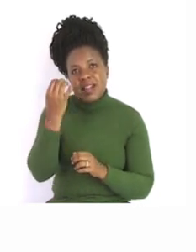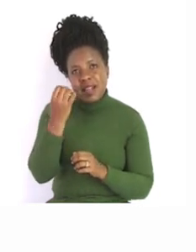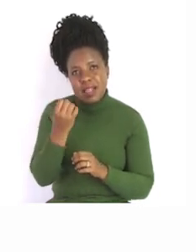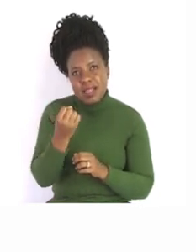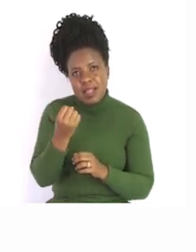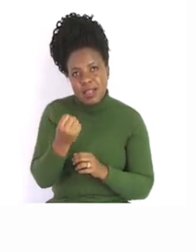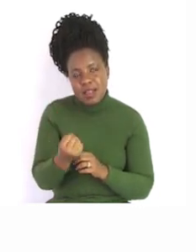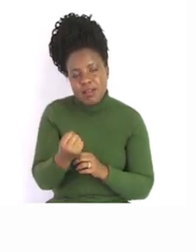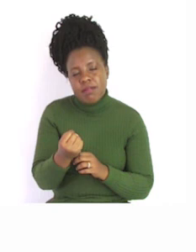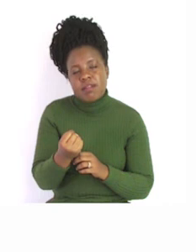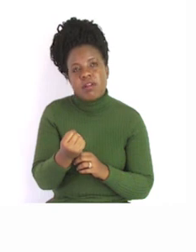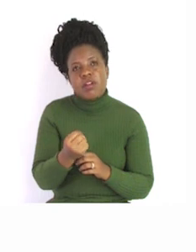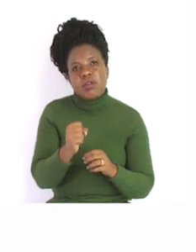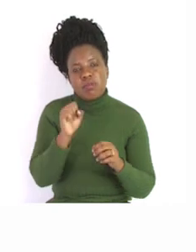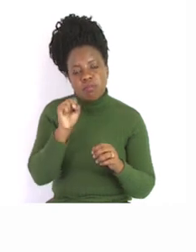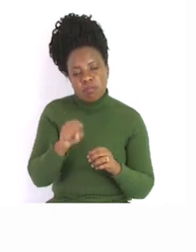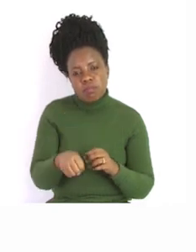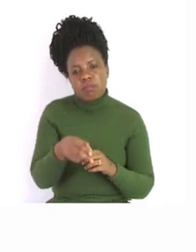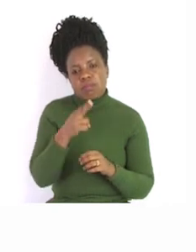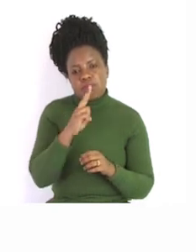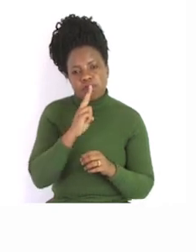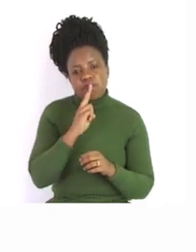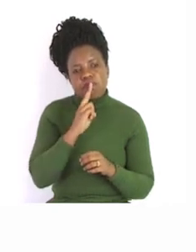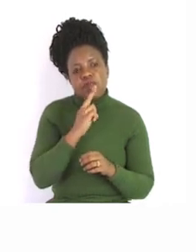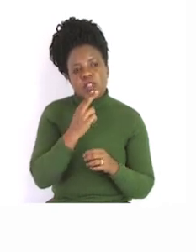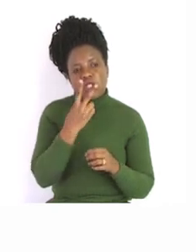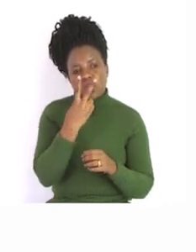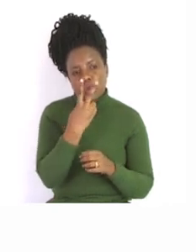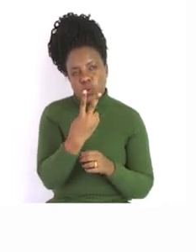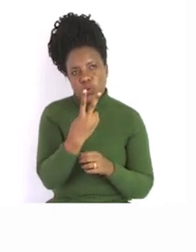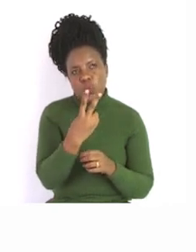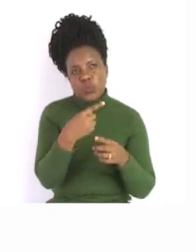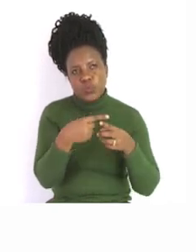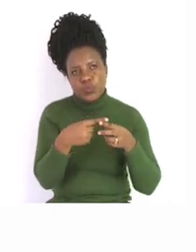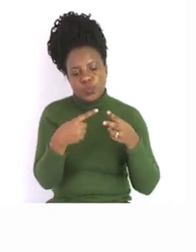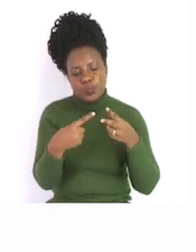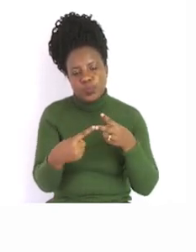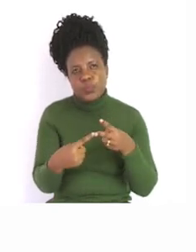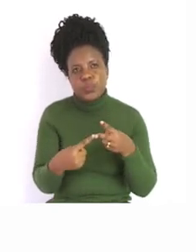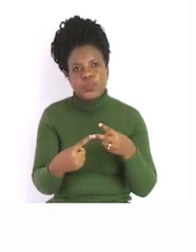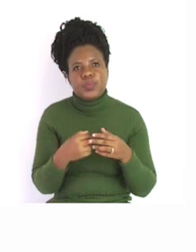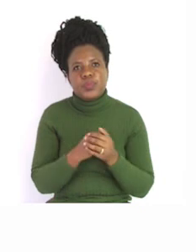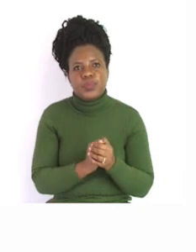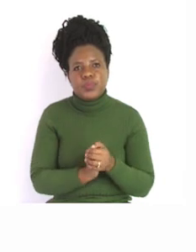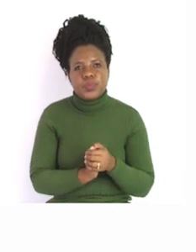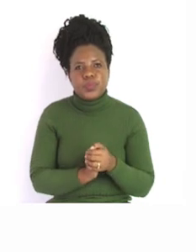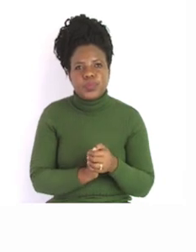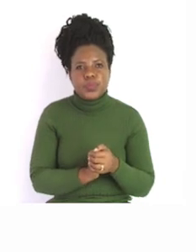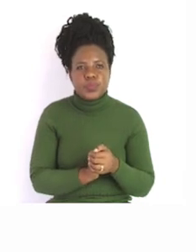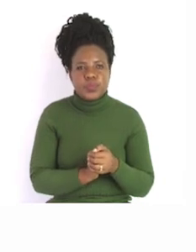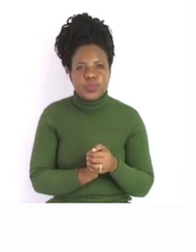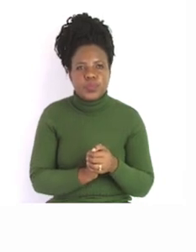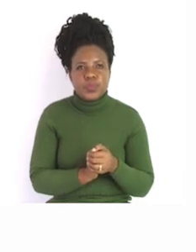it as a common fraction and you also write it as a decimal fraction. All right, boys and girls, I believe